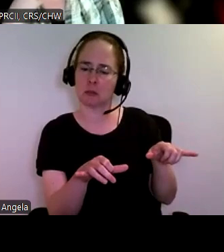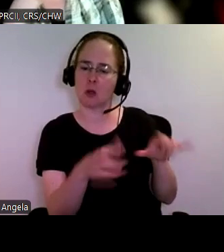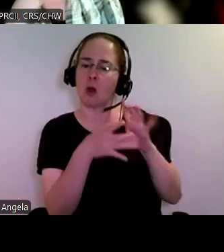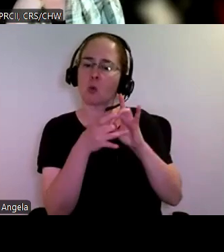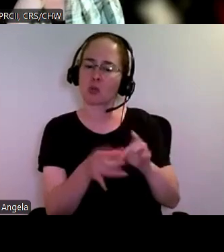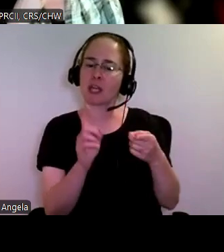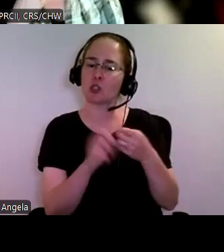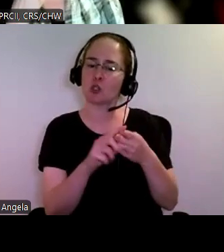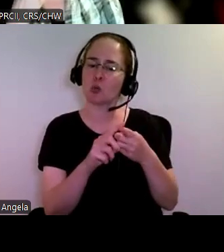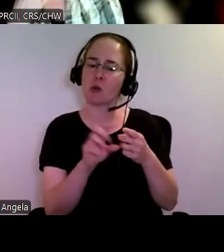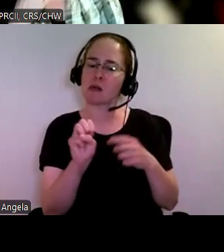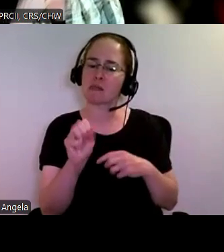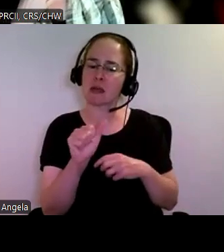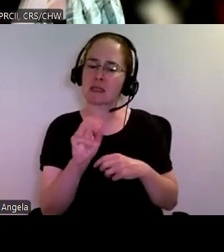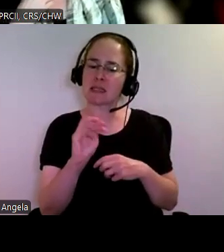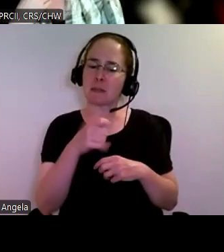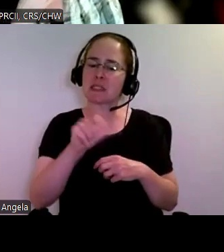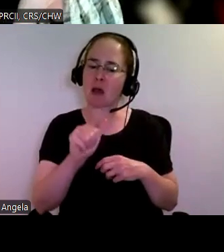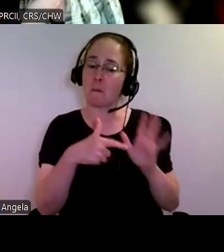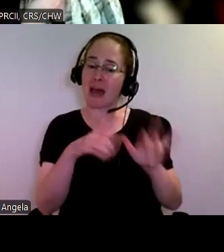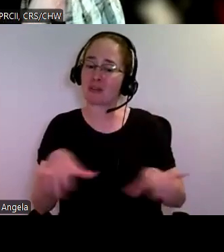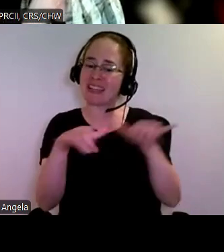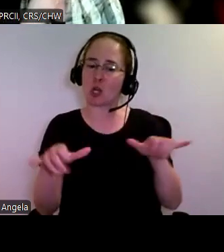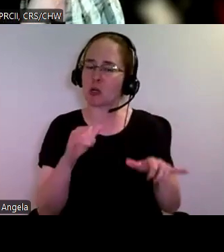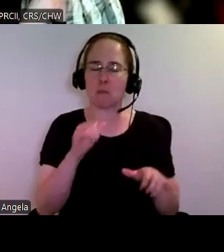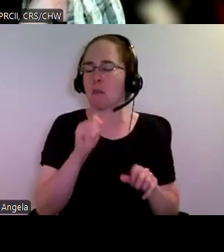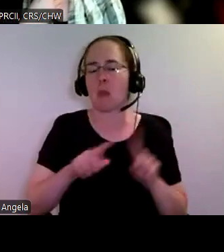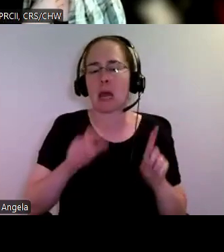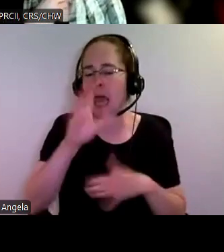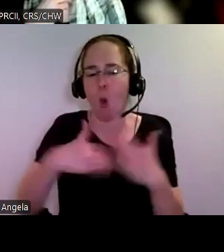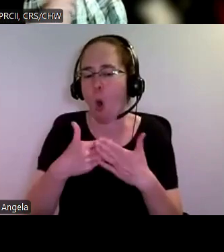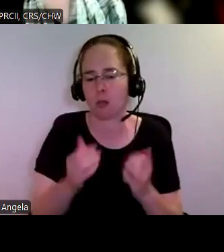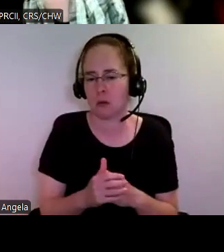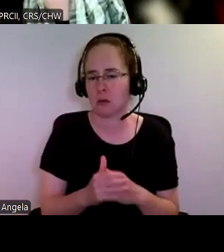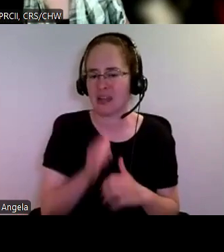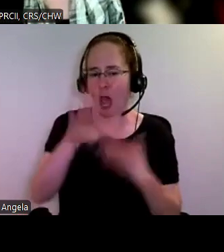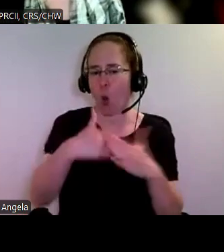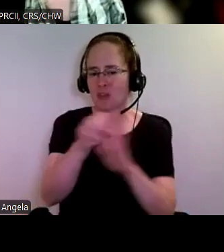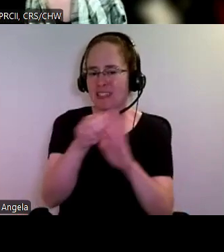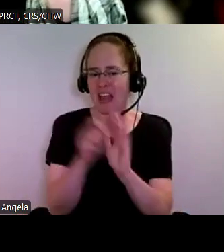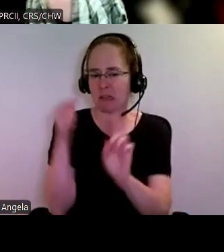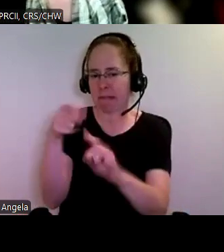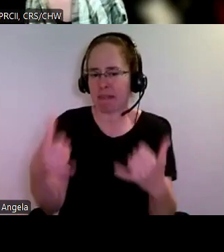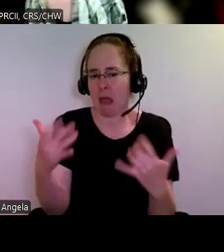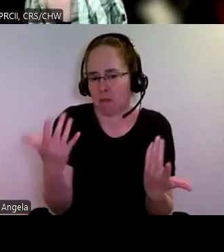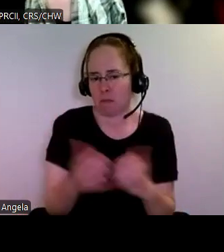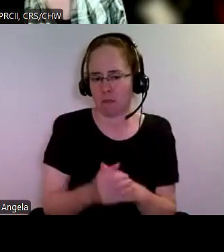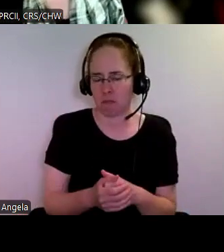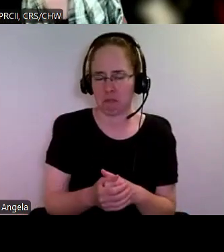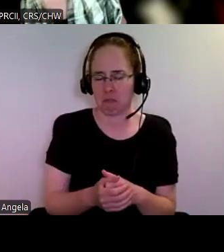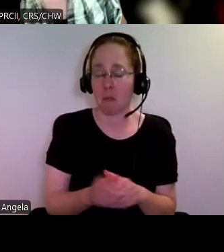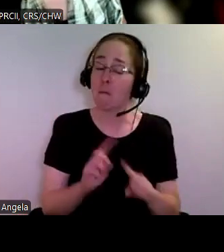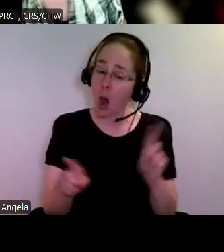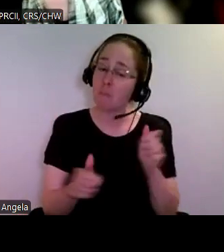SAMHSA model standard. But would I say all of them are? No. Would I say that all states are working towards that? No. Okay. But I would